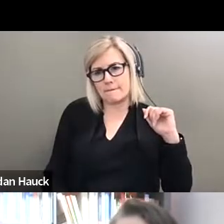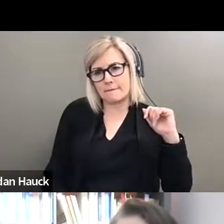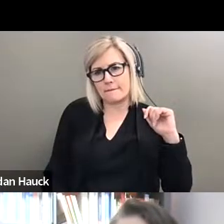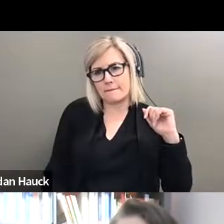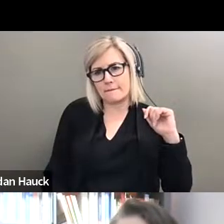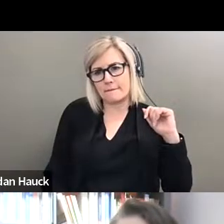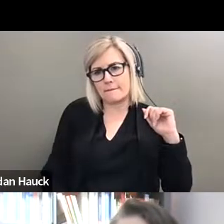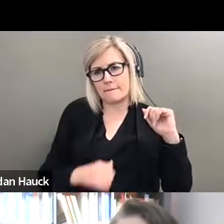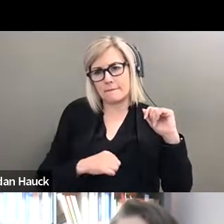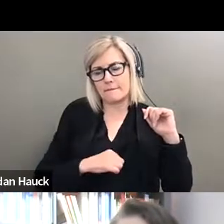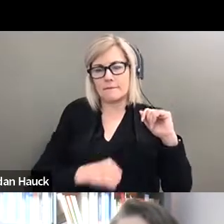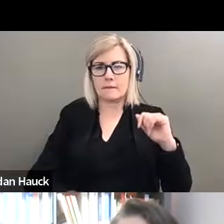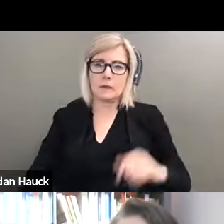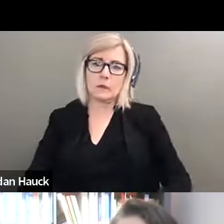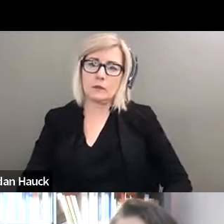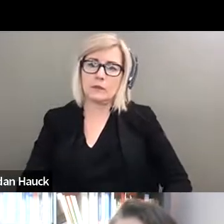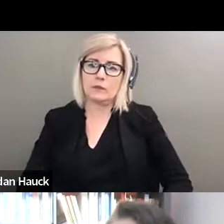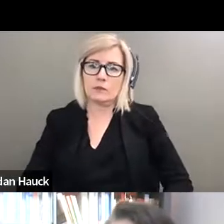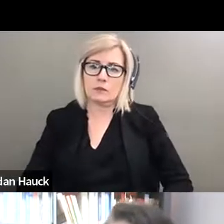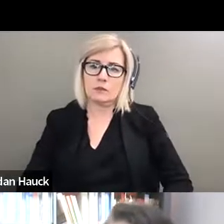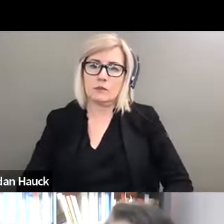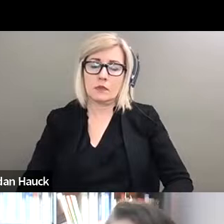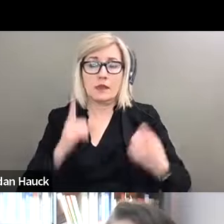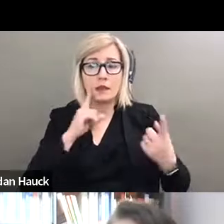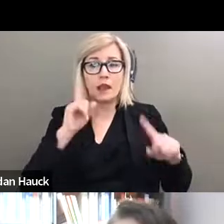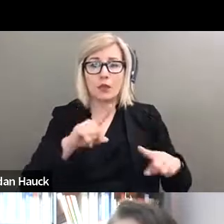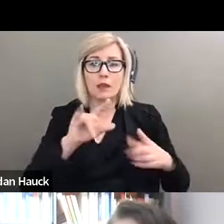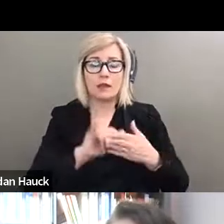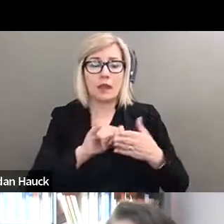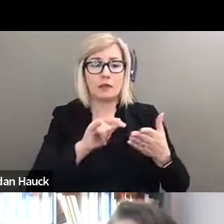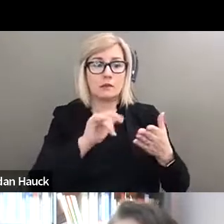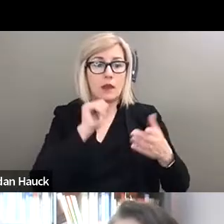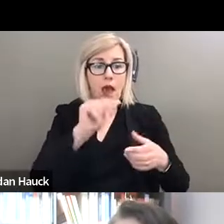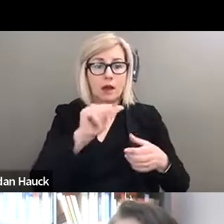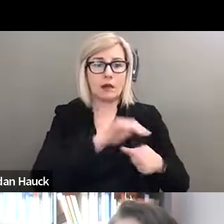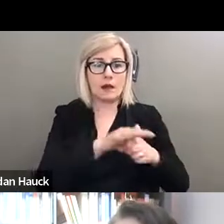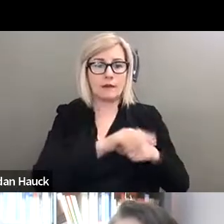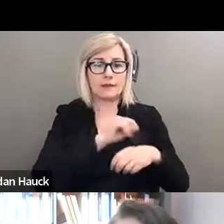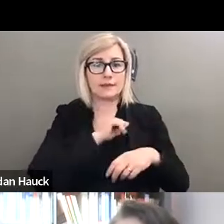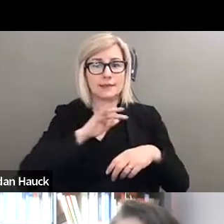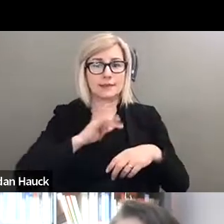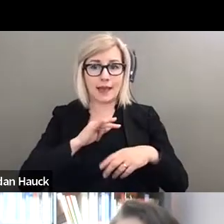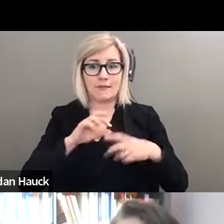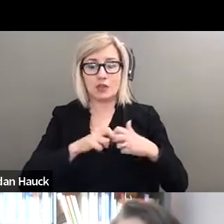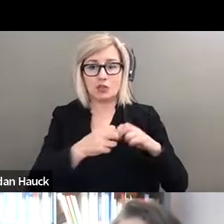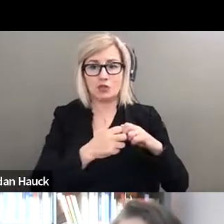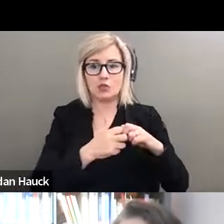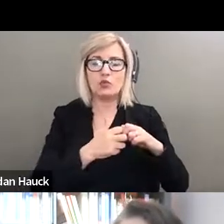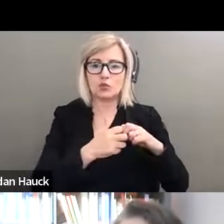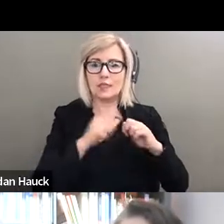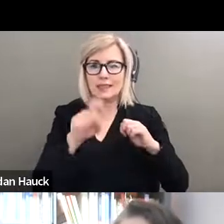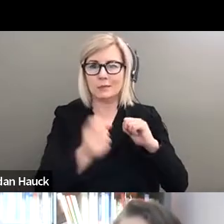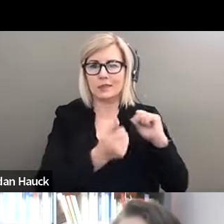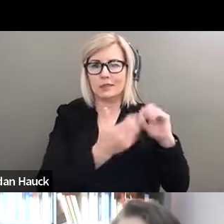I do agree that the staff shortage needs to be addressed, and we need to work together